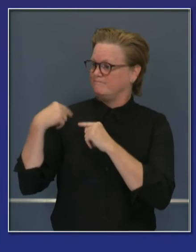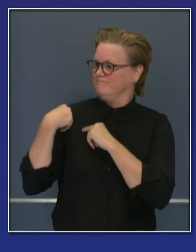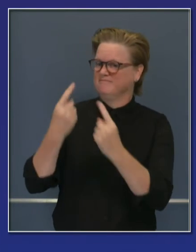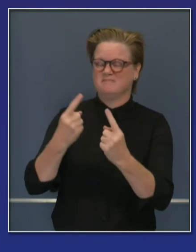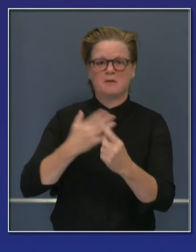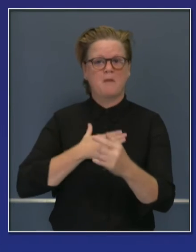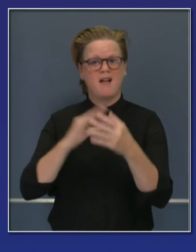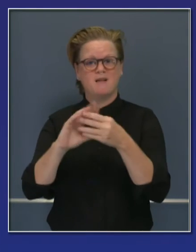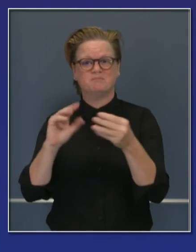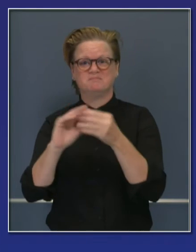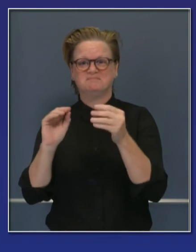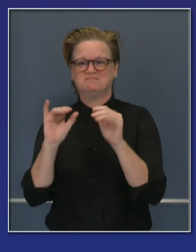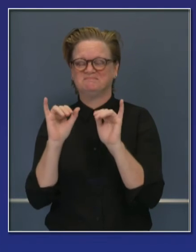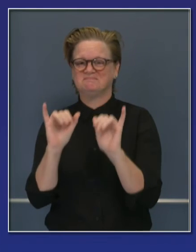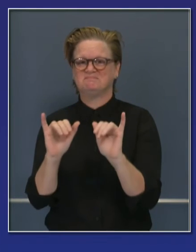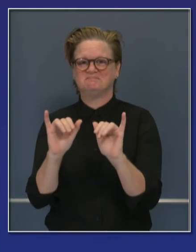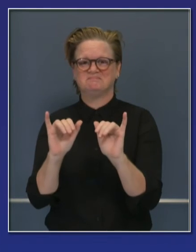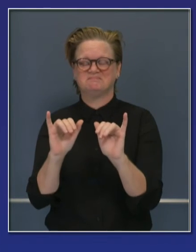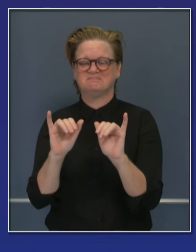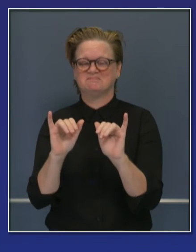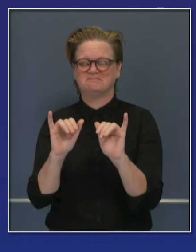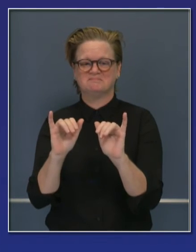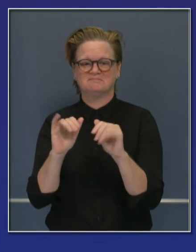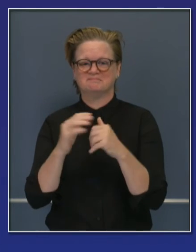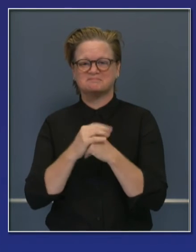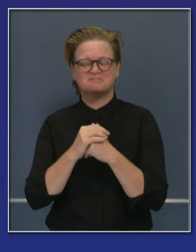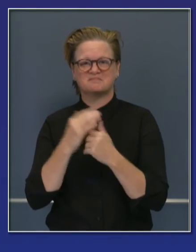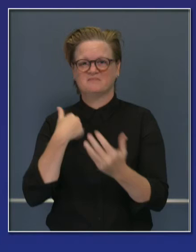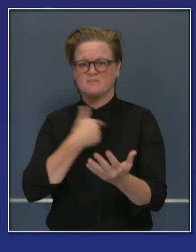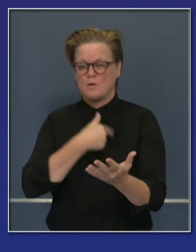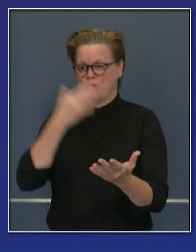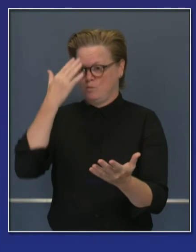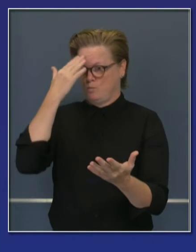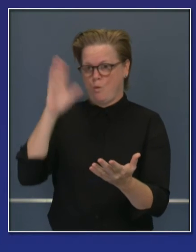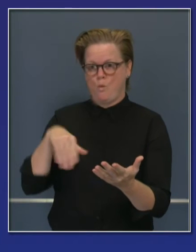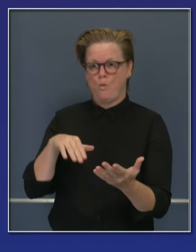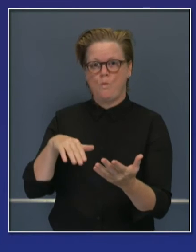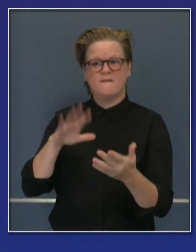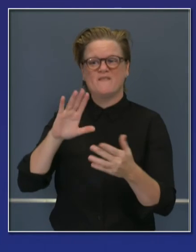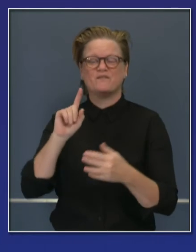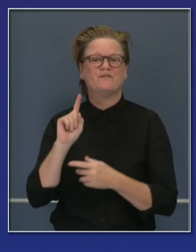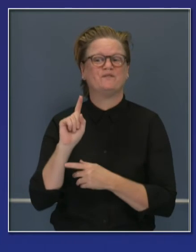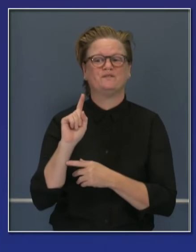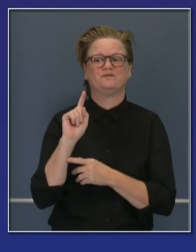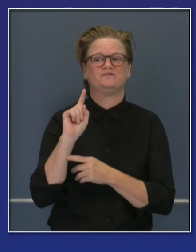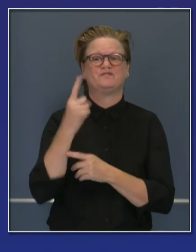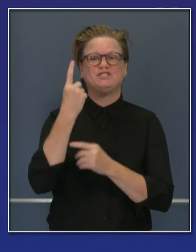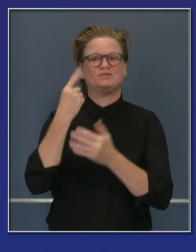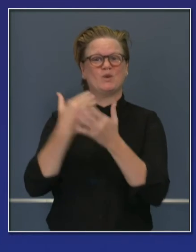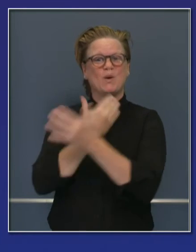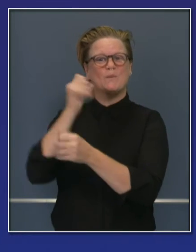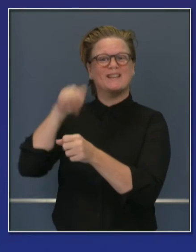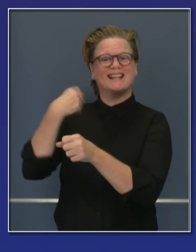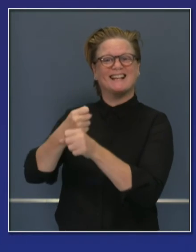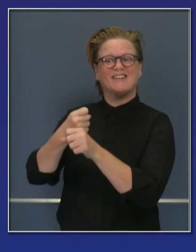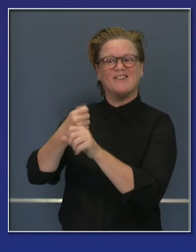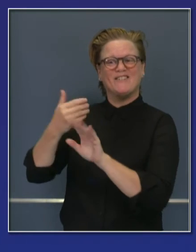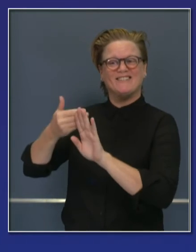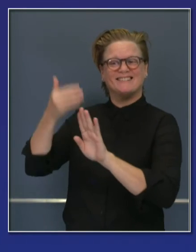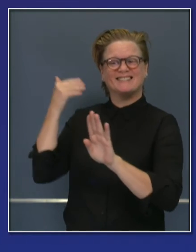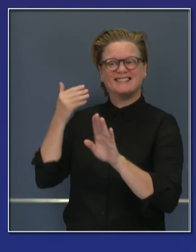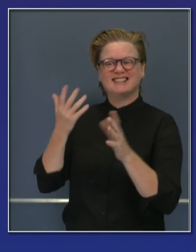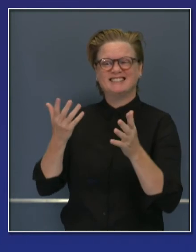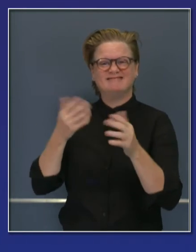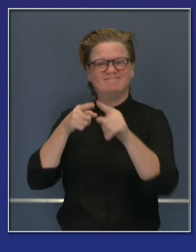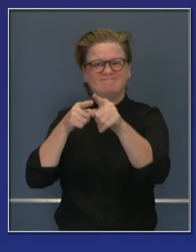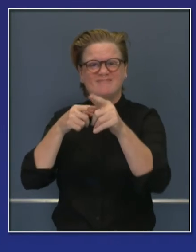a promise that everyone will get the vaccine in the first few months of the year, but some of our most vulnerable individuals, those who